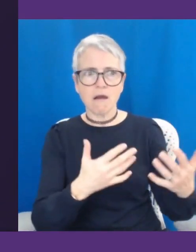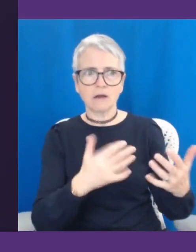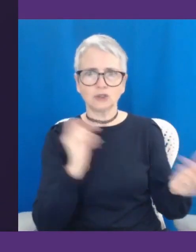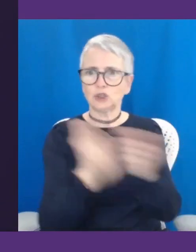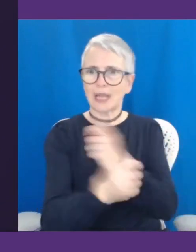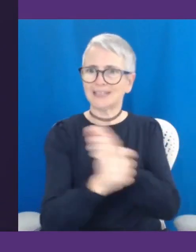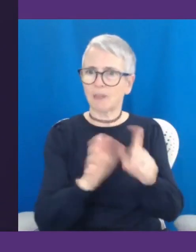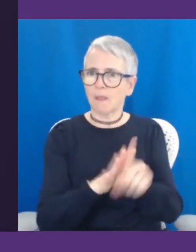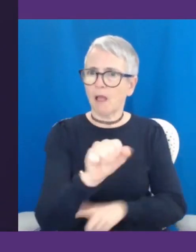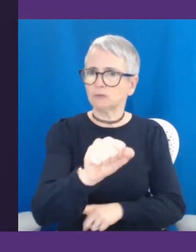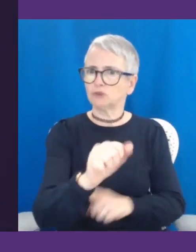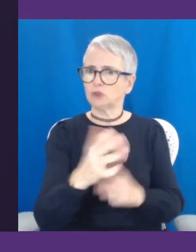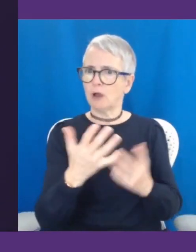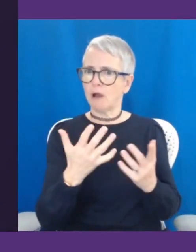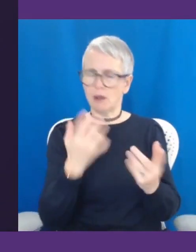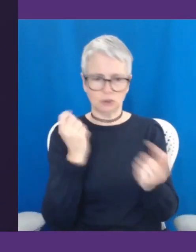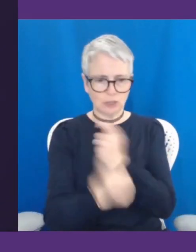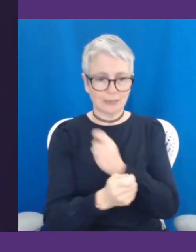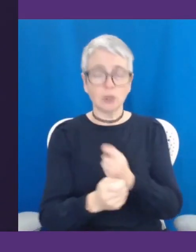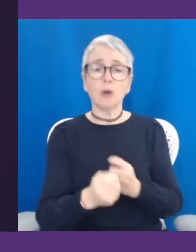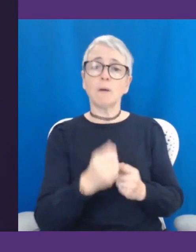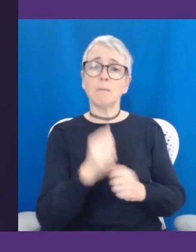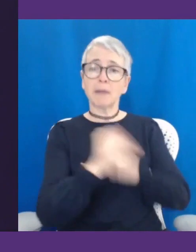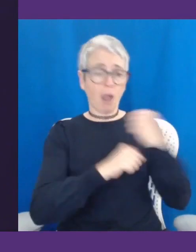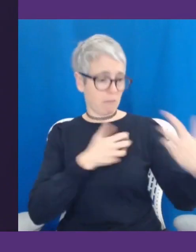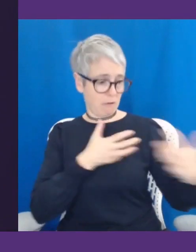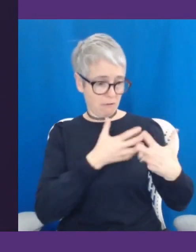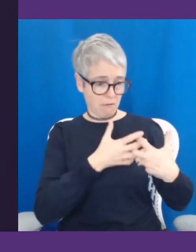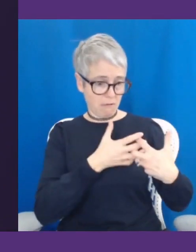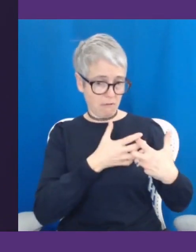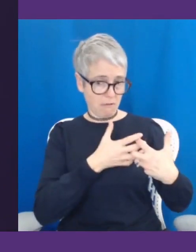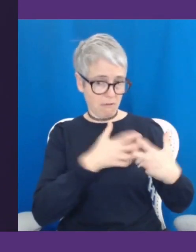say, if you win hearts and minds, the ones and